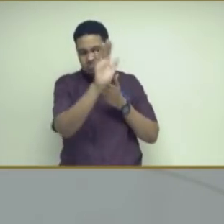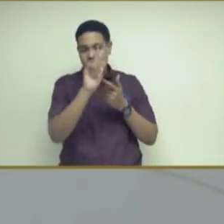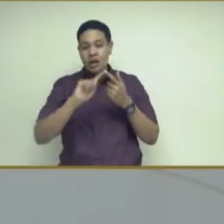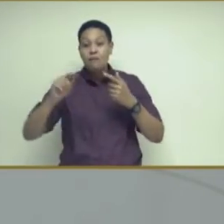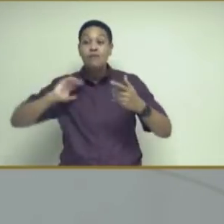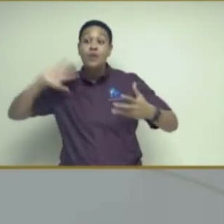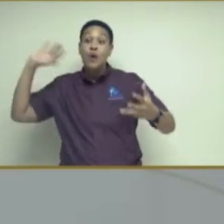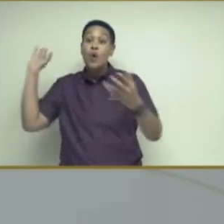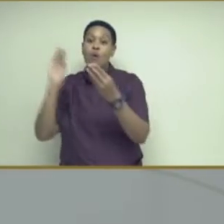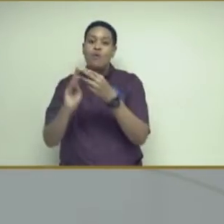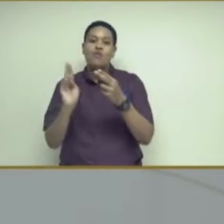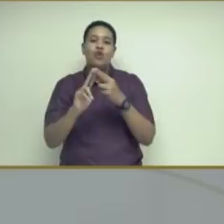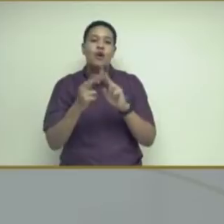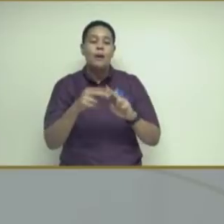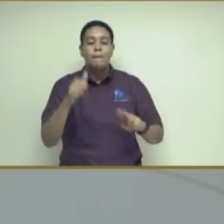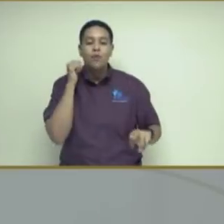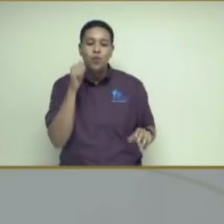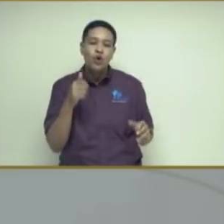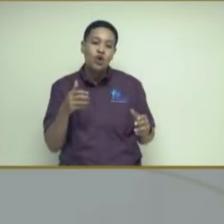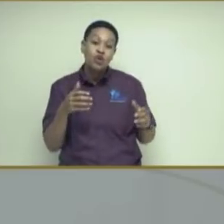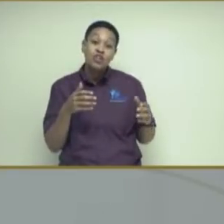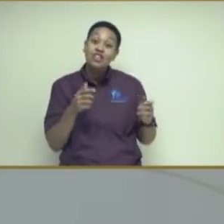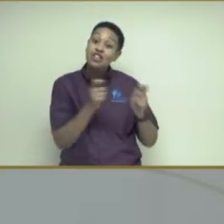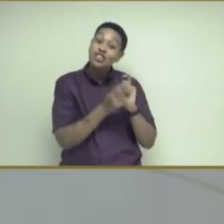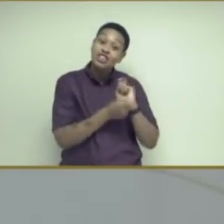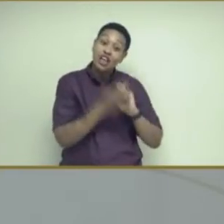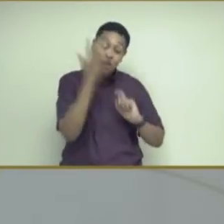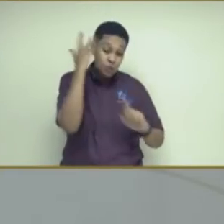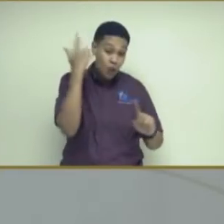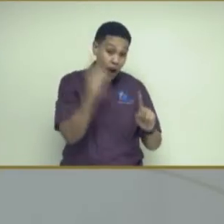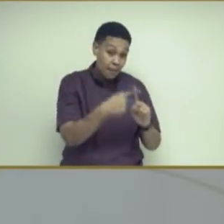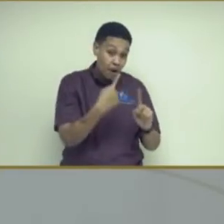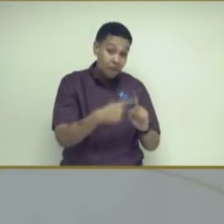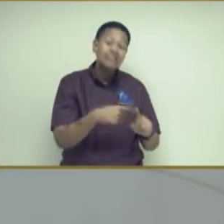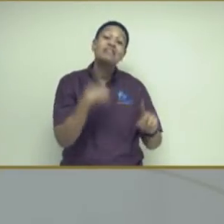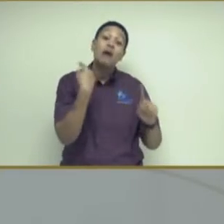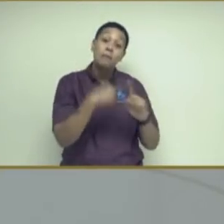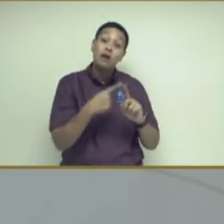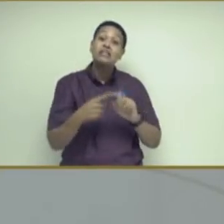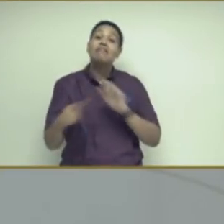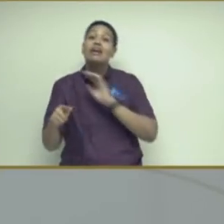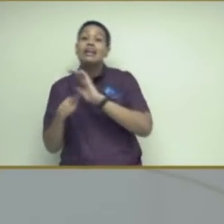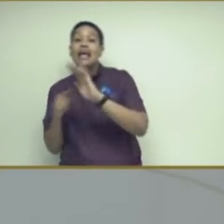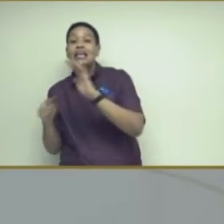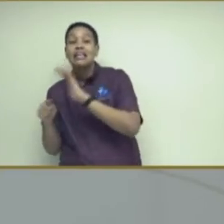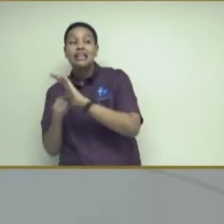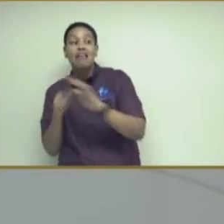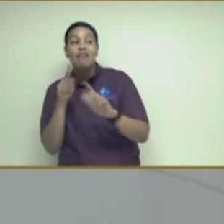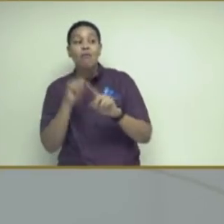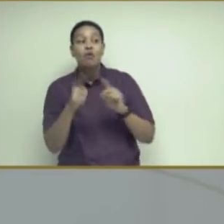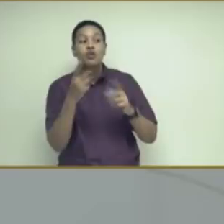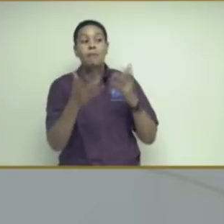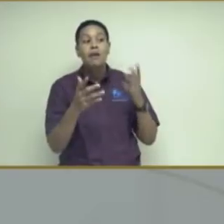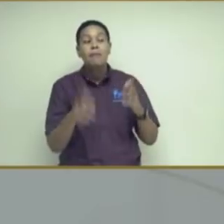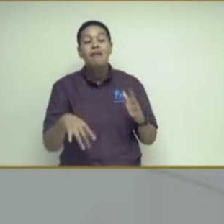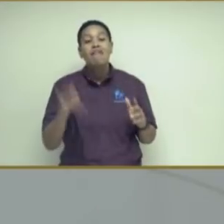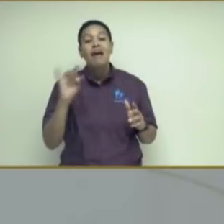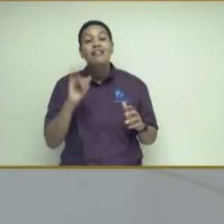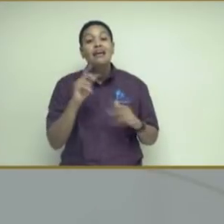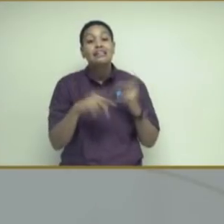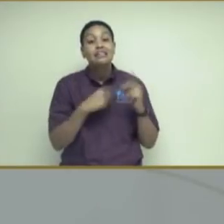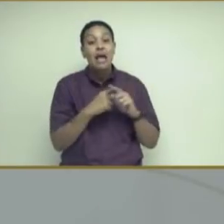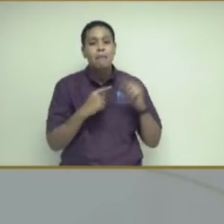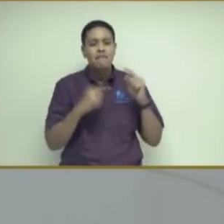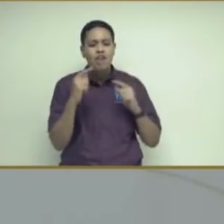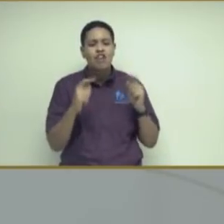numbers will not change, because a positive is a positive and a negative is a negative. But you may find that kind of